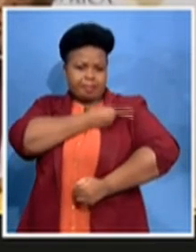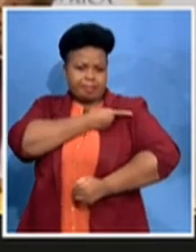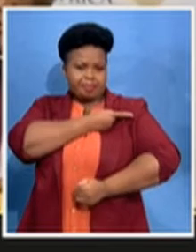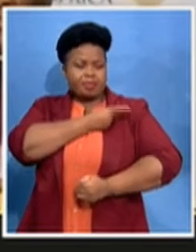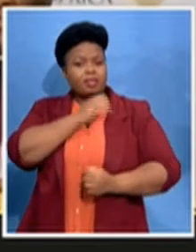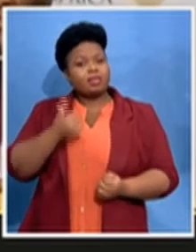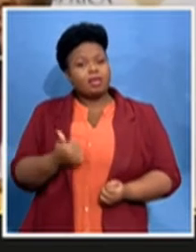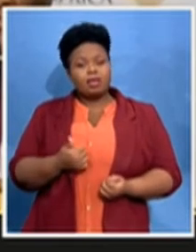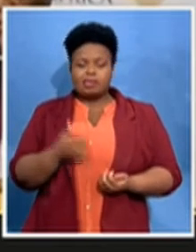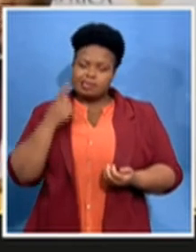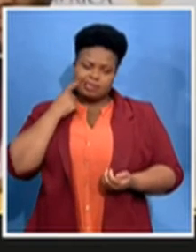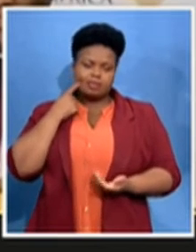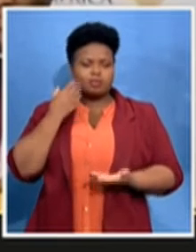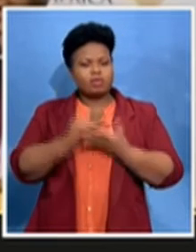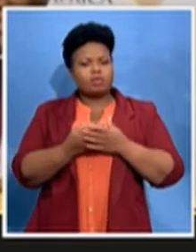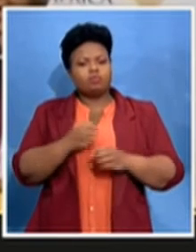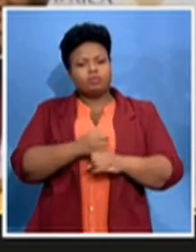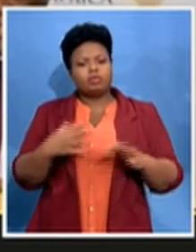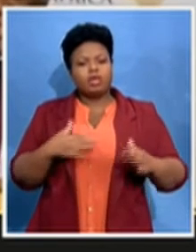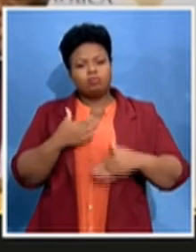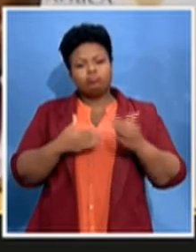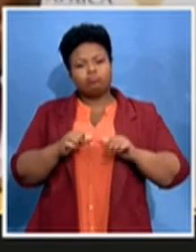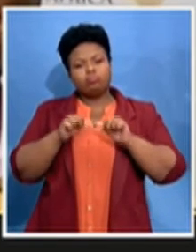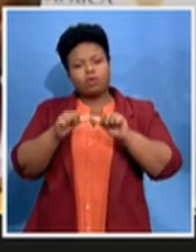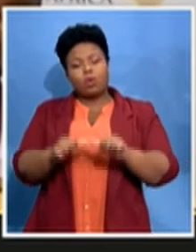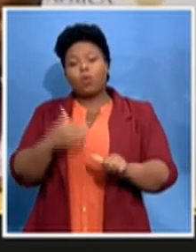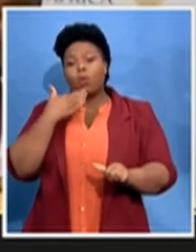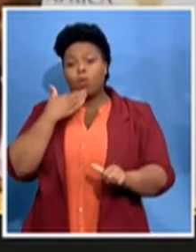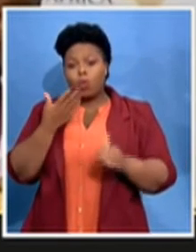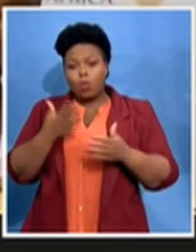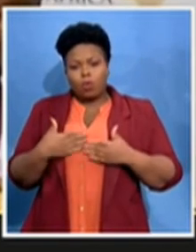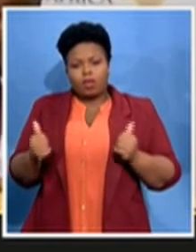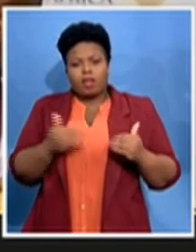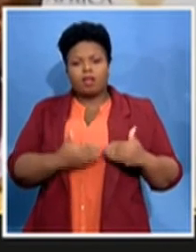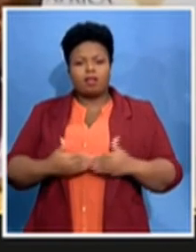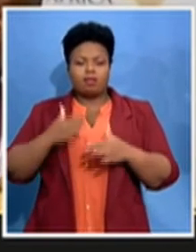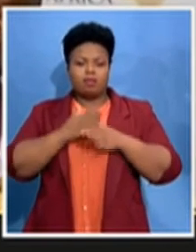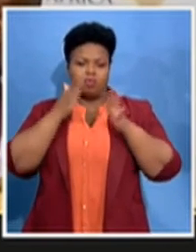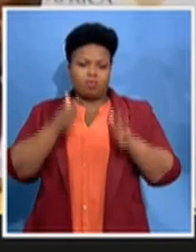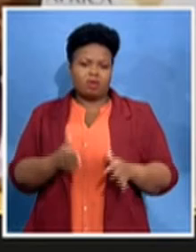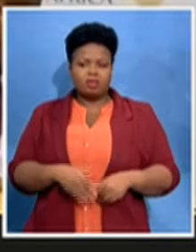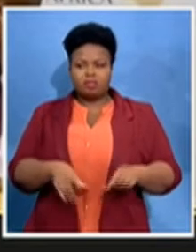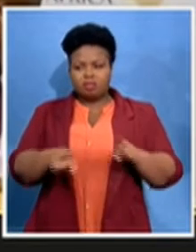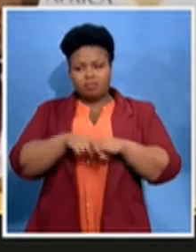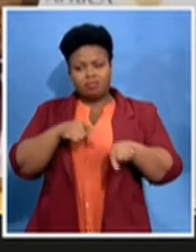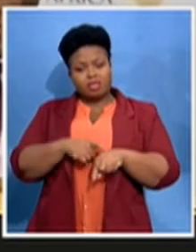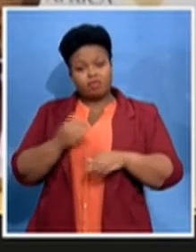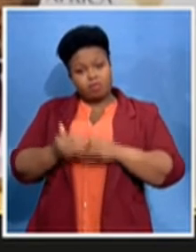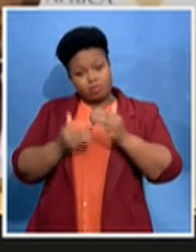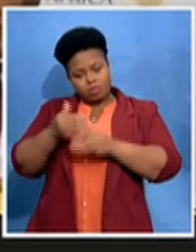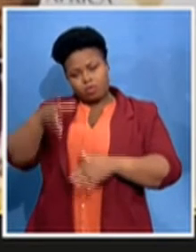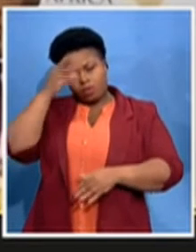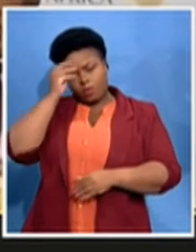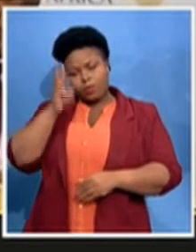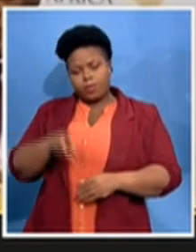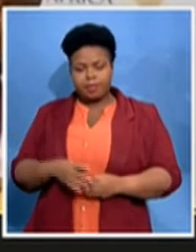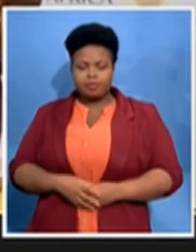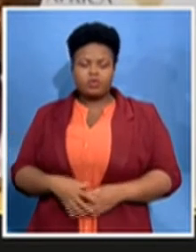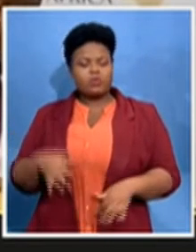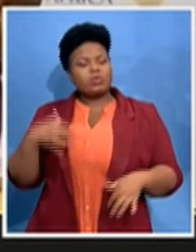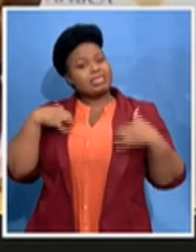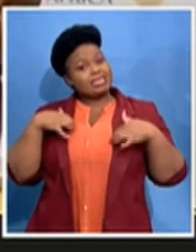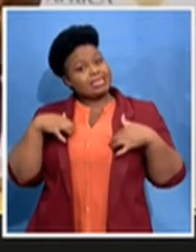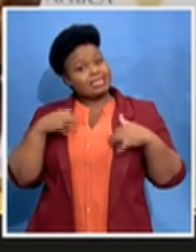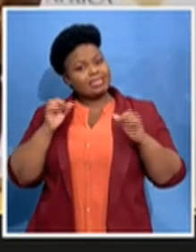healthcare workers and also learn from the process by doing it. So we are very excited with that prospect. The Africa CDC is